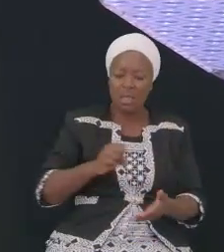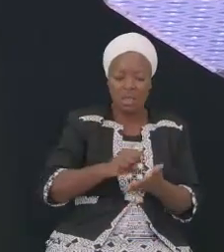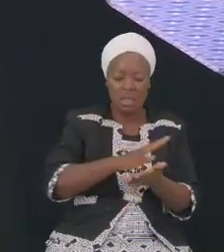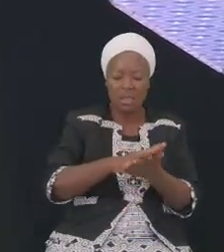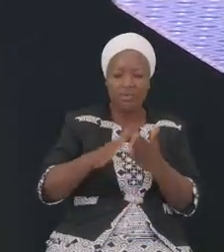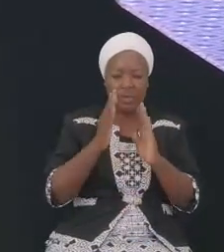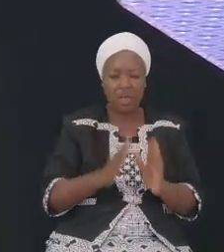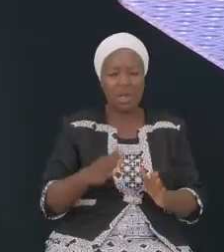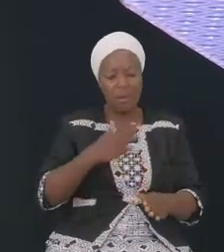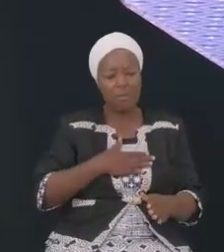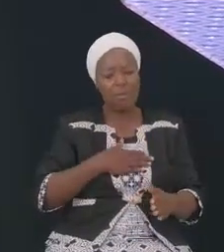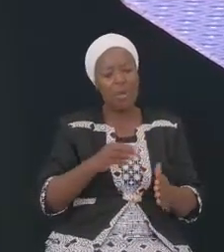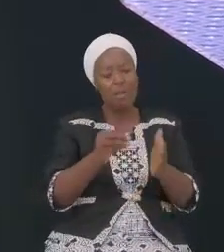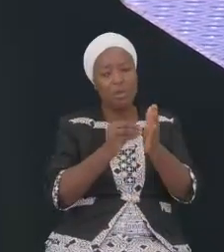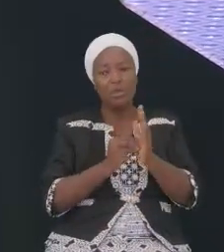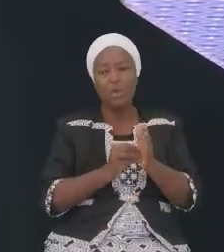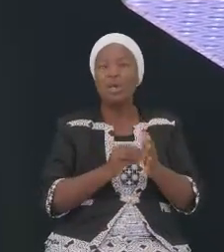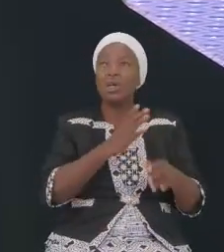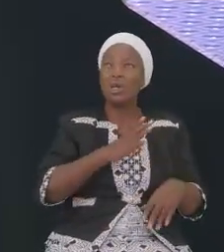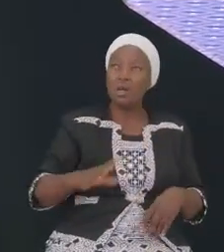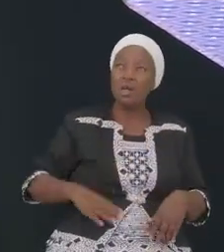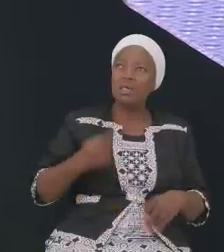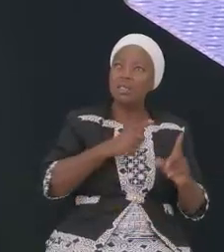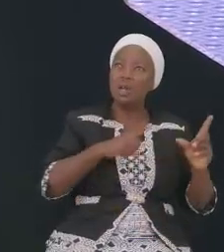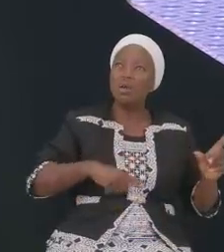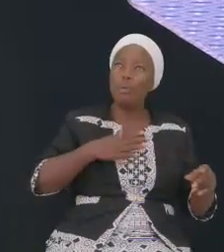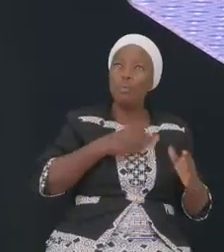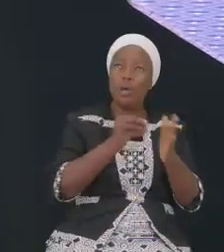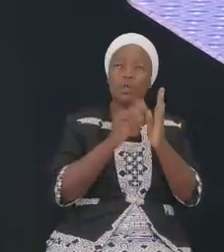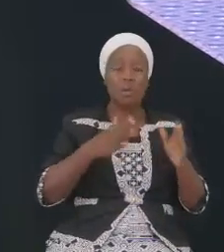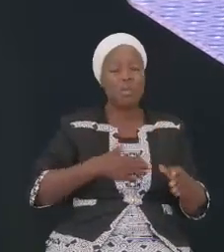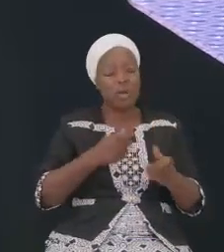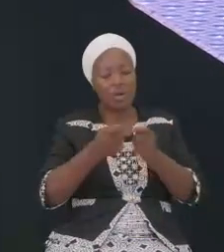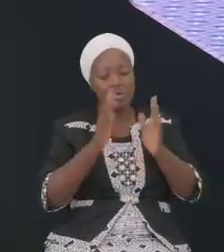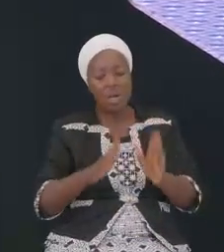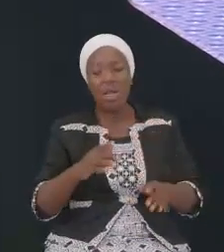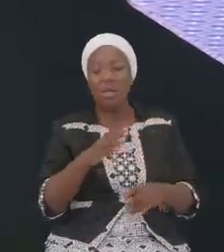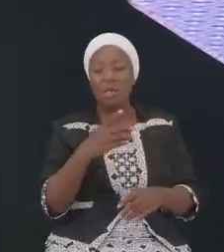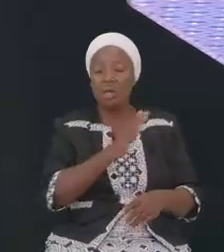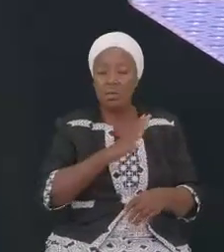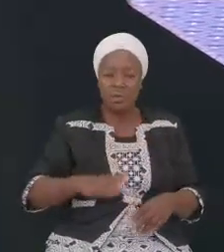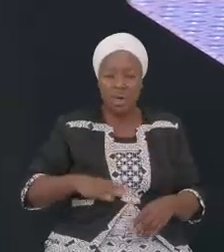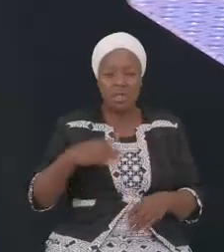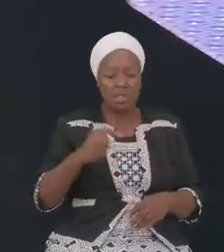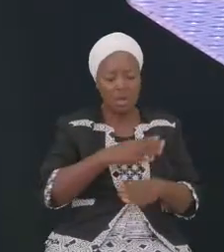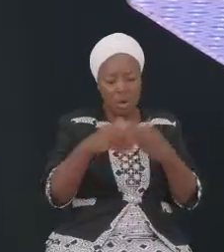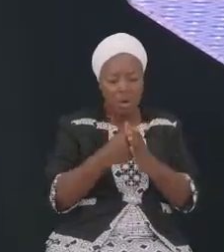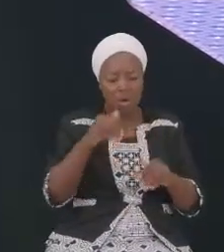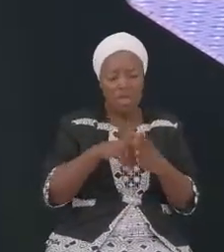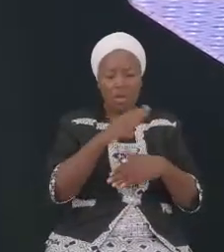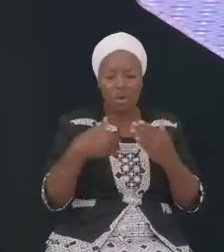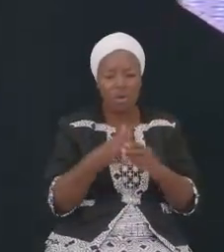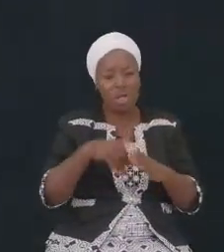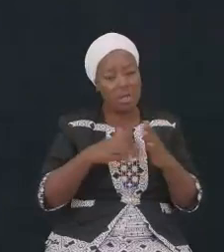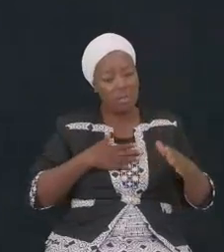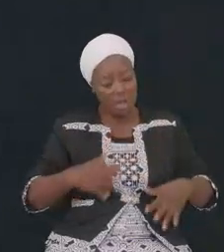portion. Christ, the Lord, my portion, my controller. Christ, the all in my life.